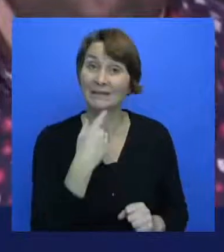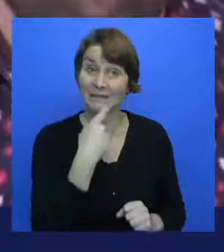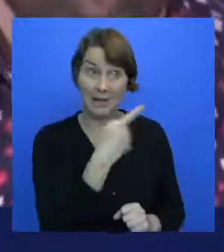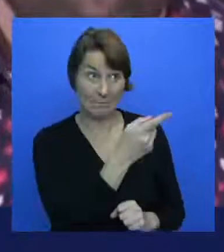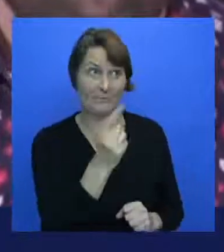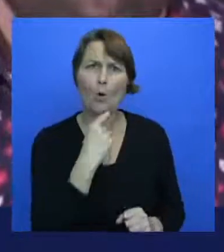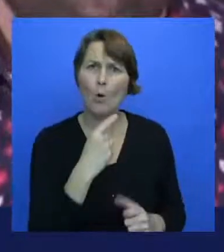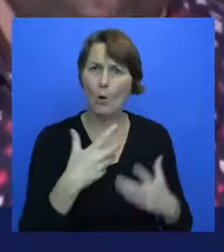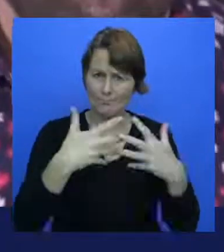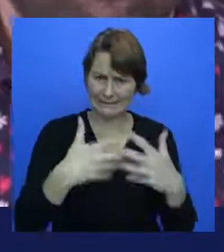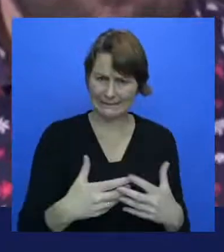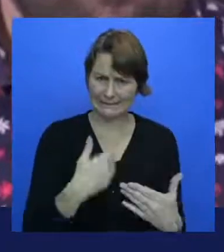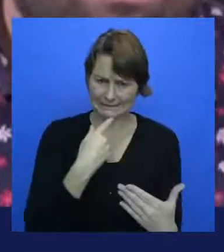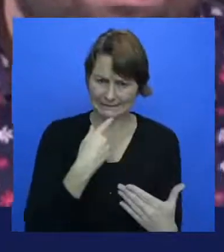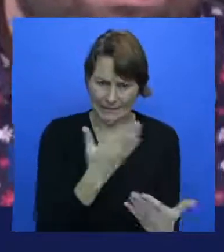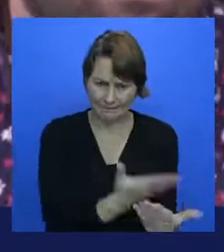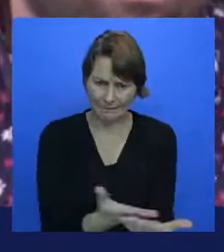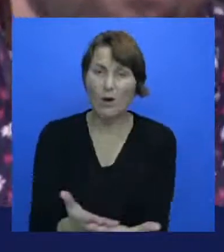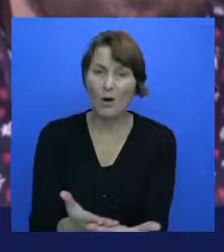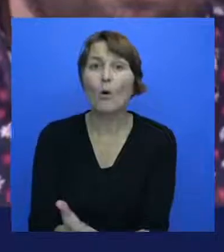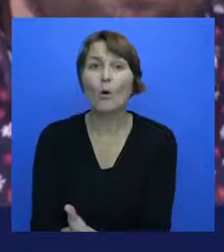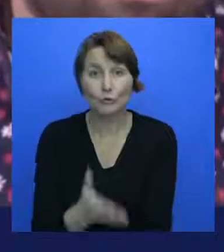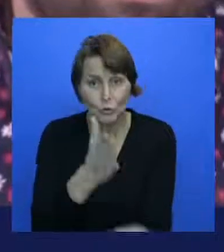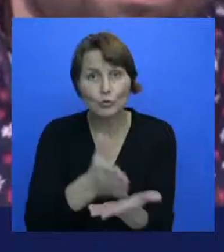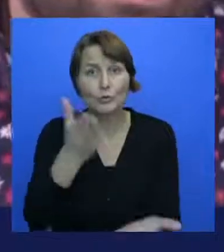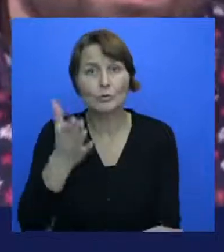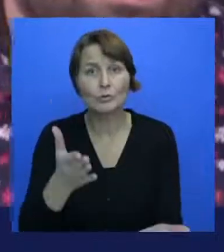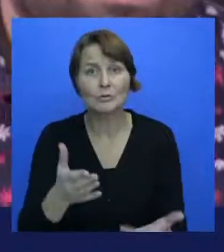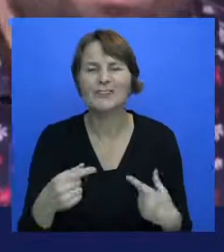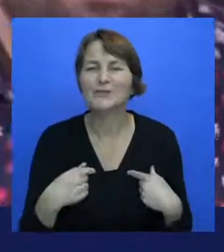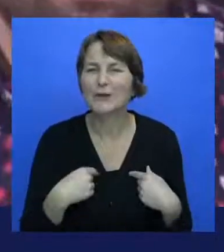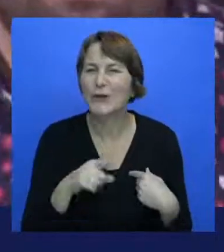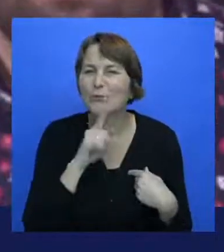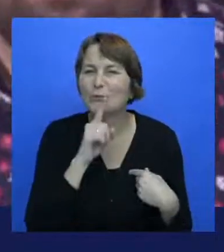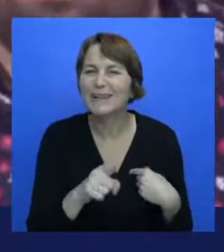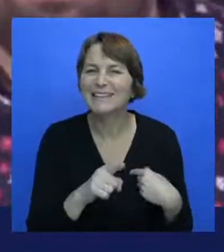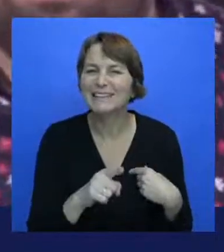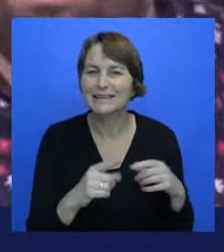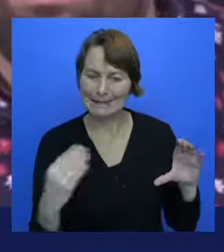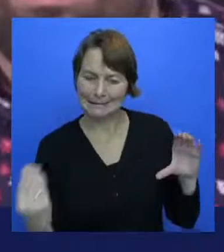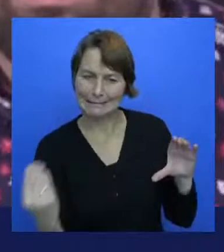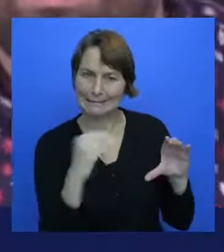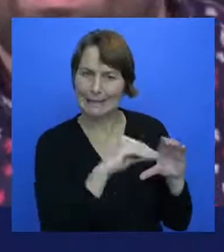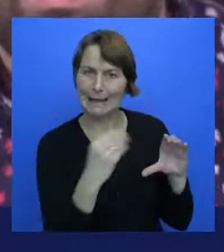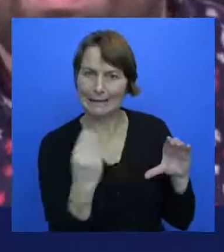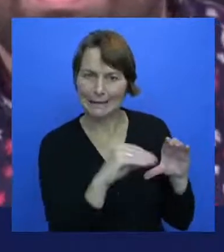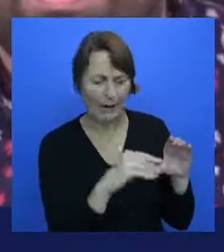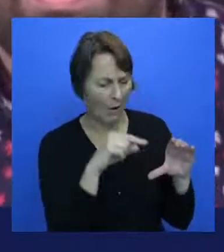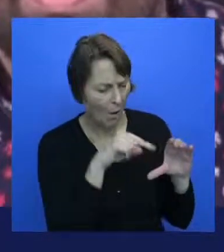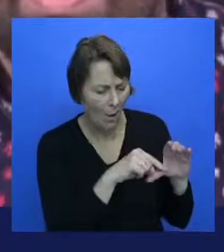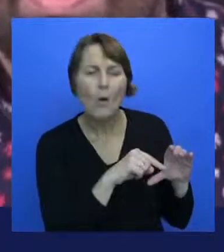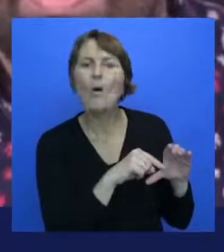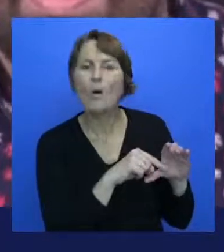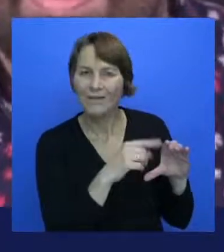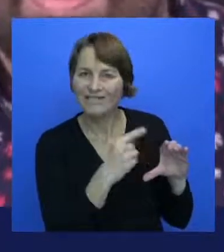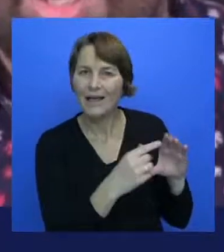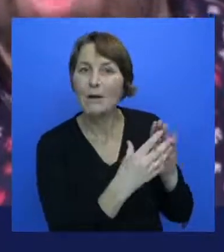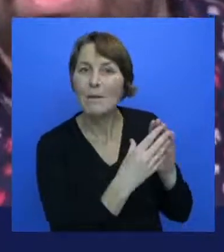the errors we have made in our past, stored as data, build models around it to amplify those errors. Yeah.